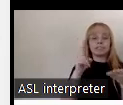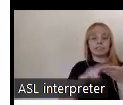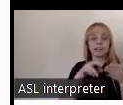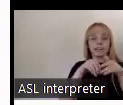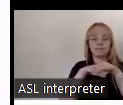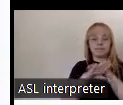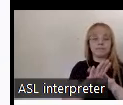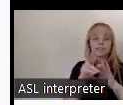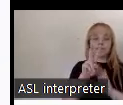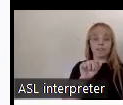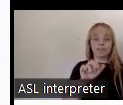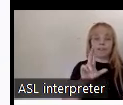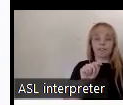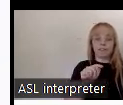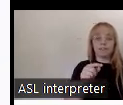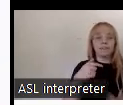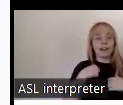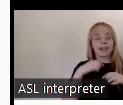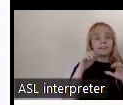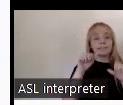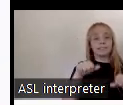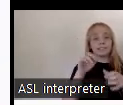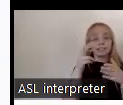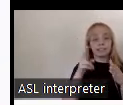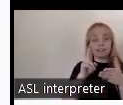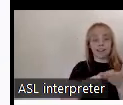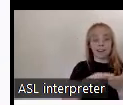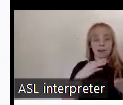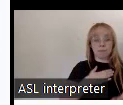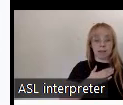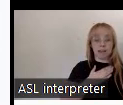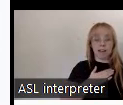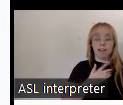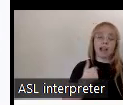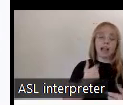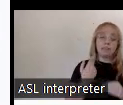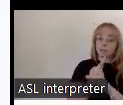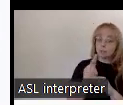So now I can sign into my vault, and I'm actually going to use our